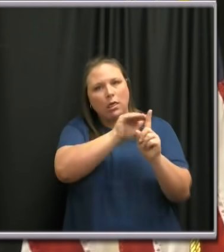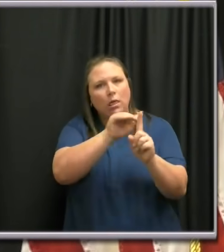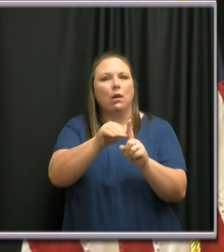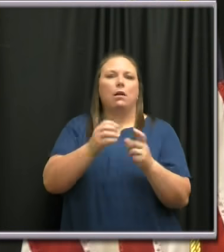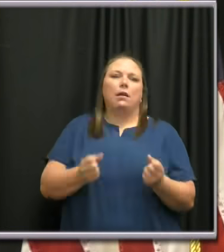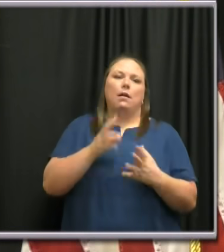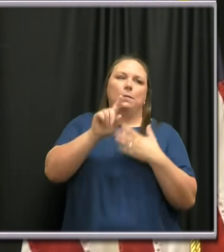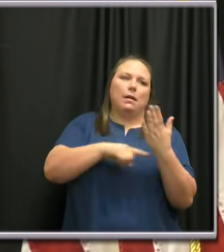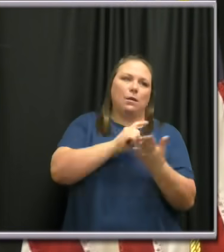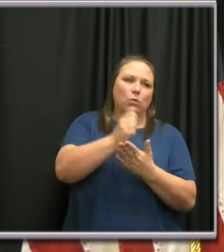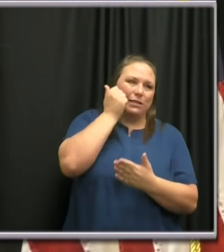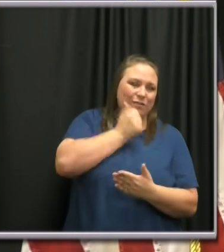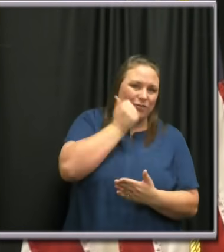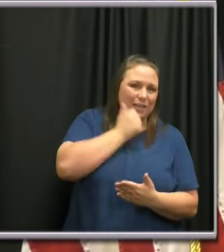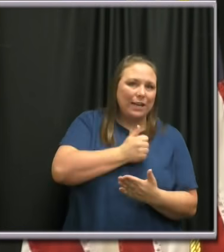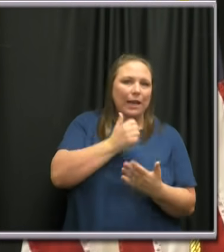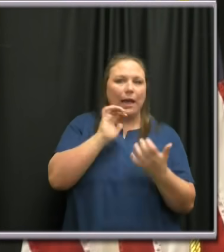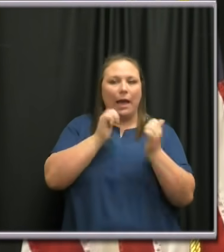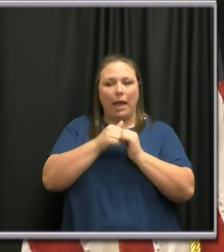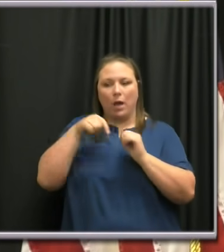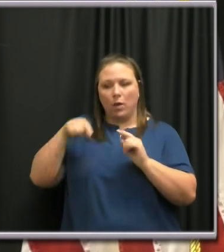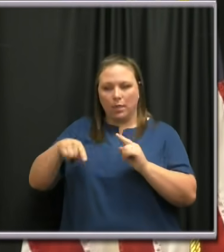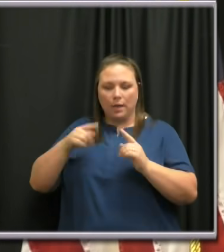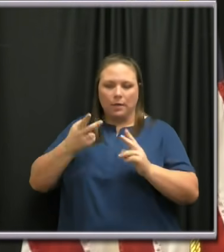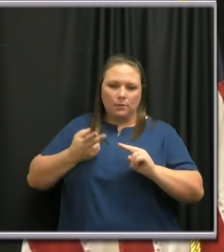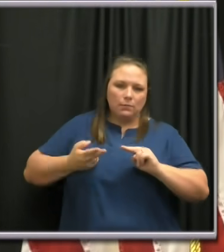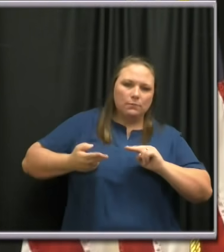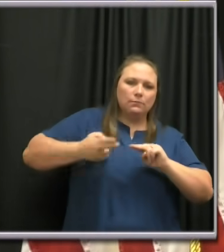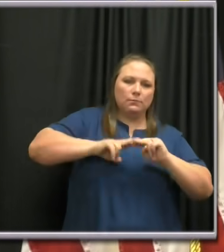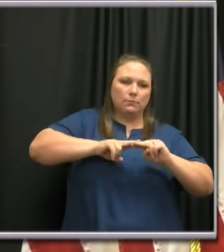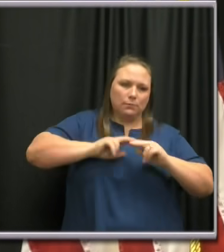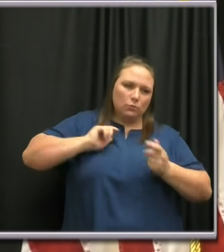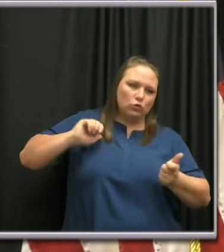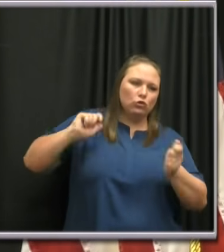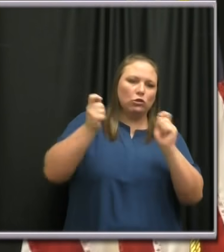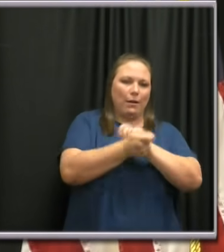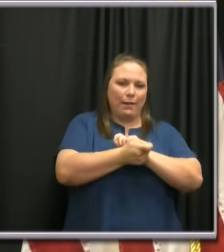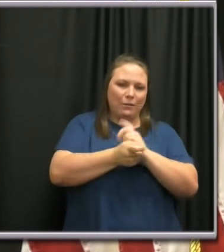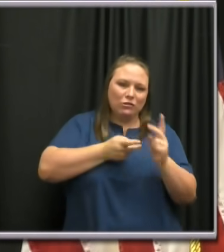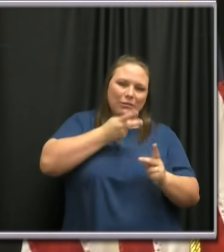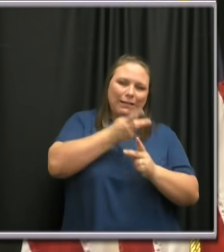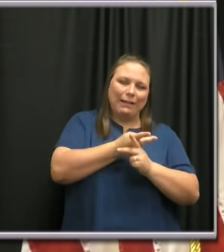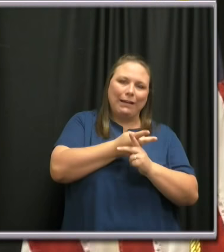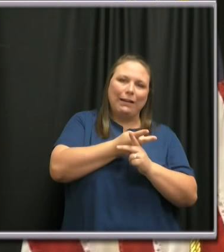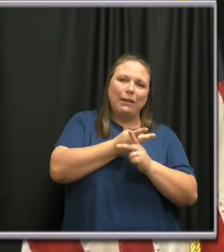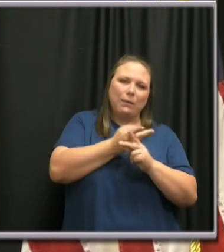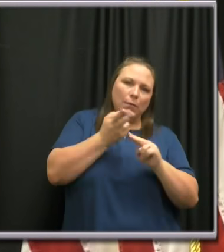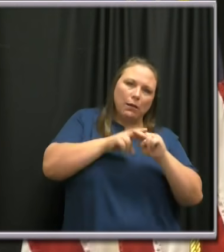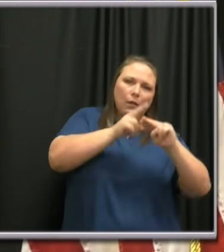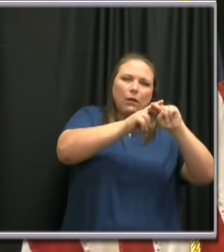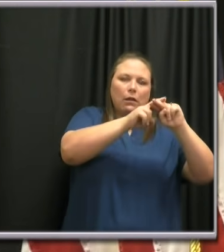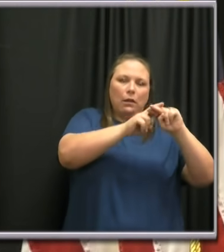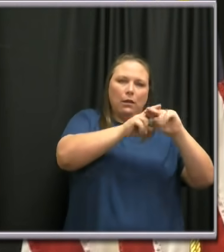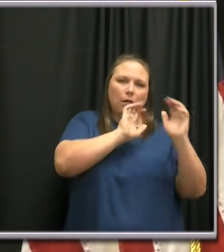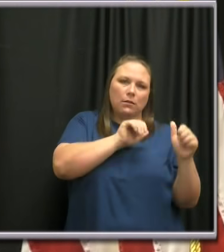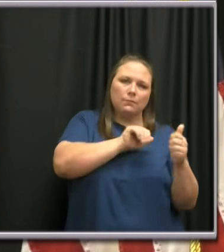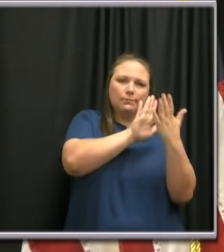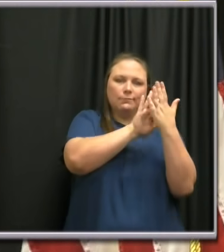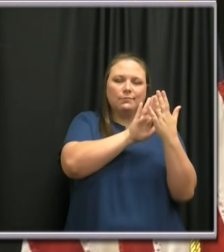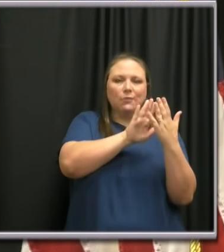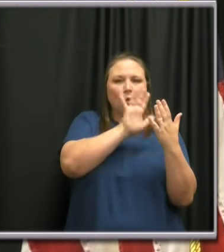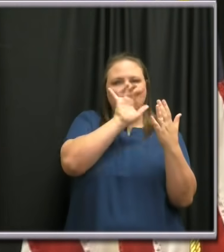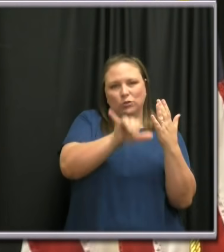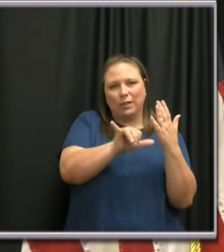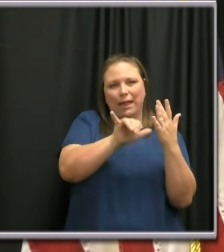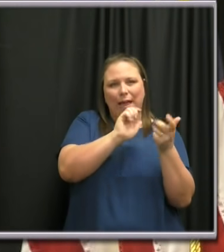hours a day? How has contact tracing managed to keep up with this case rise? What, I guess,